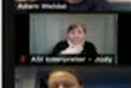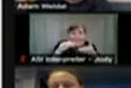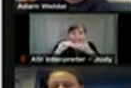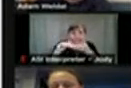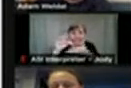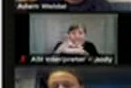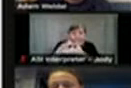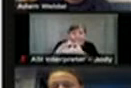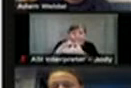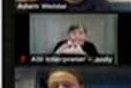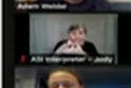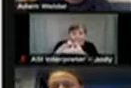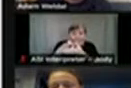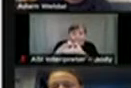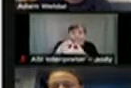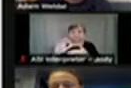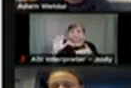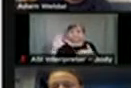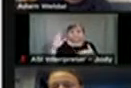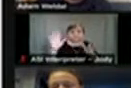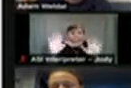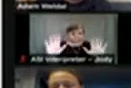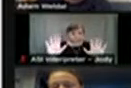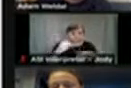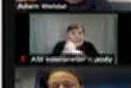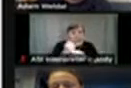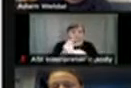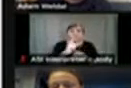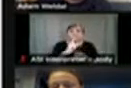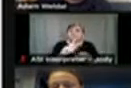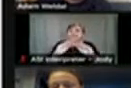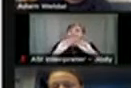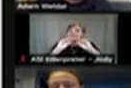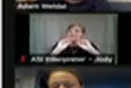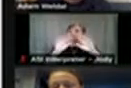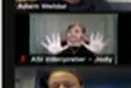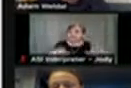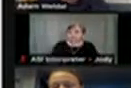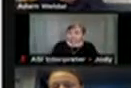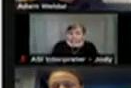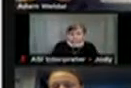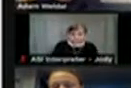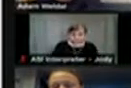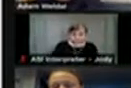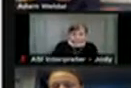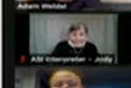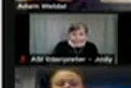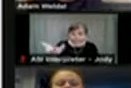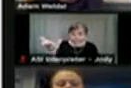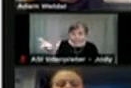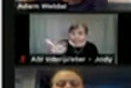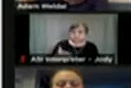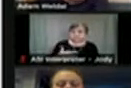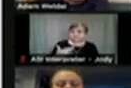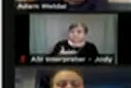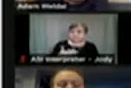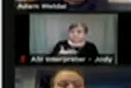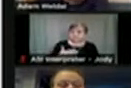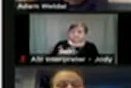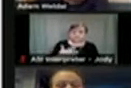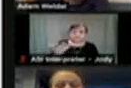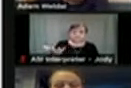know, transparency. So okay. All right. What do people think of that? So it'd